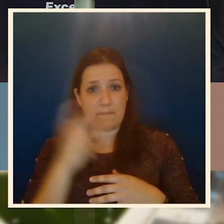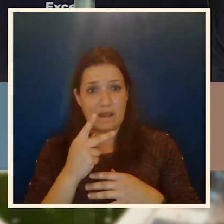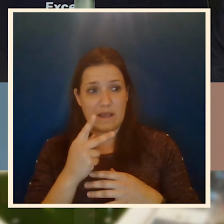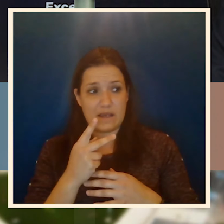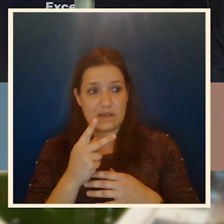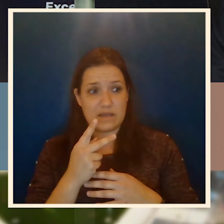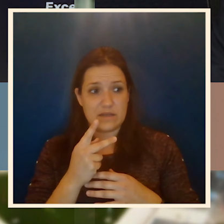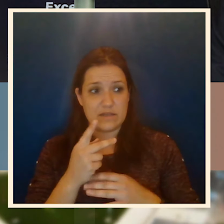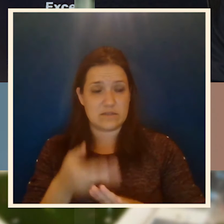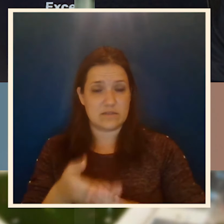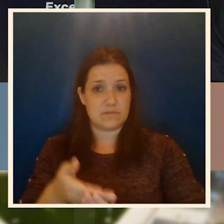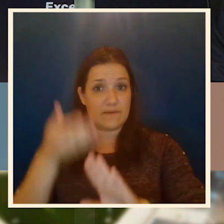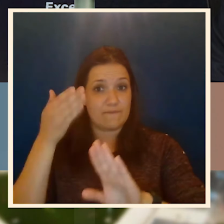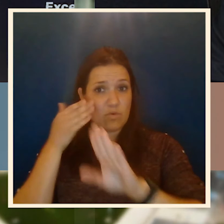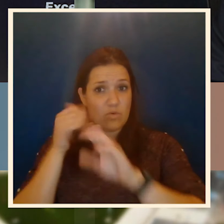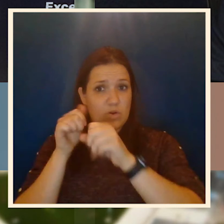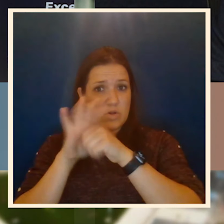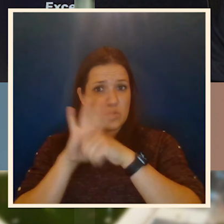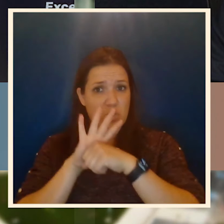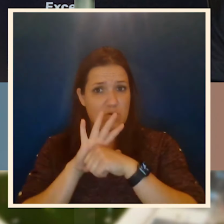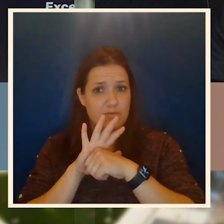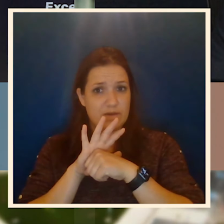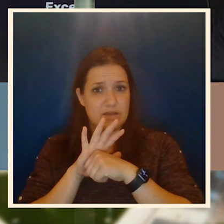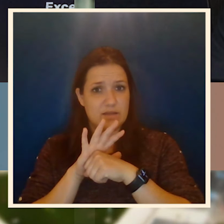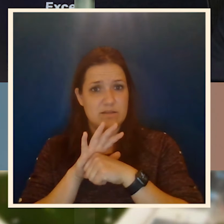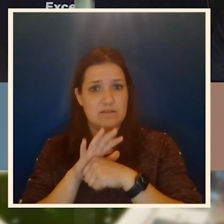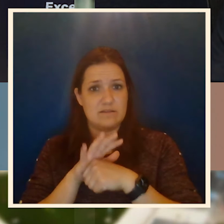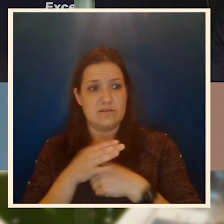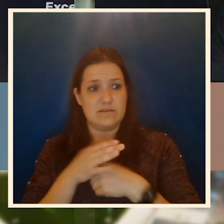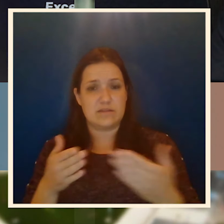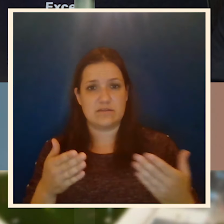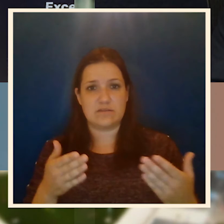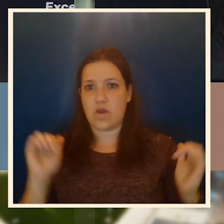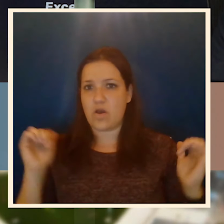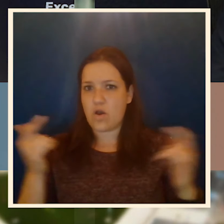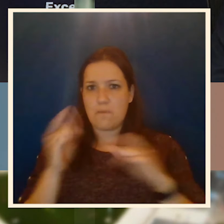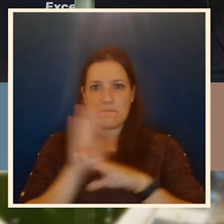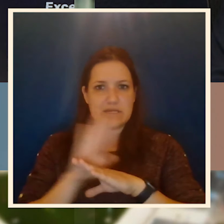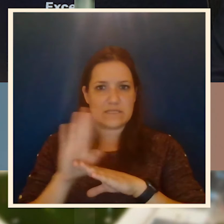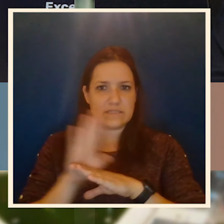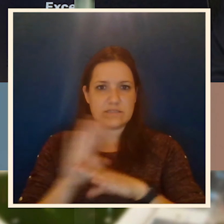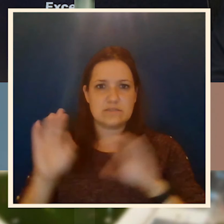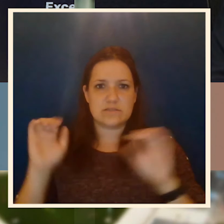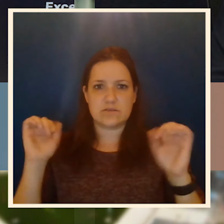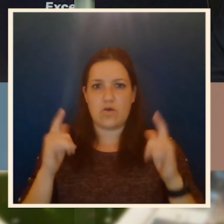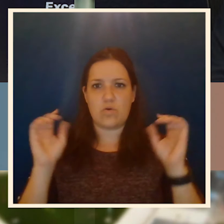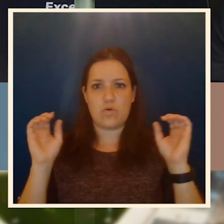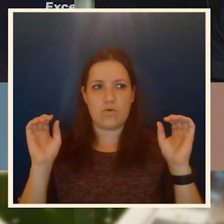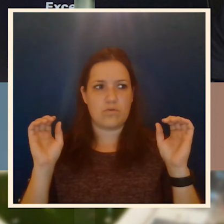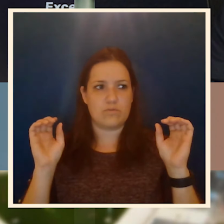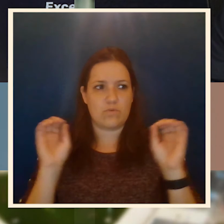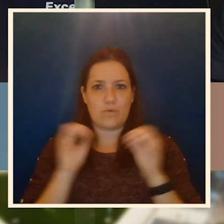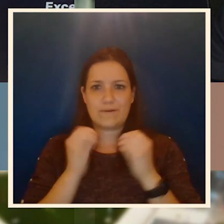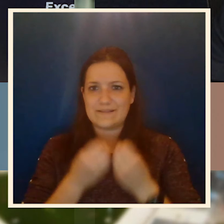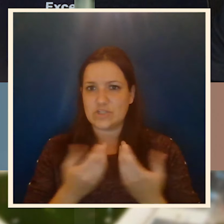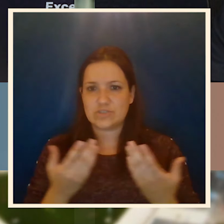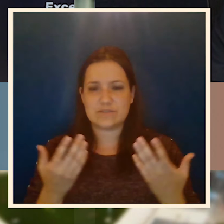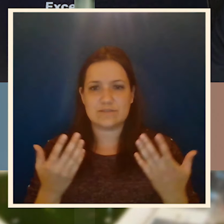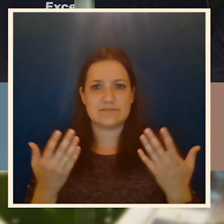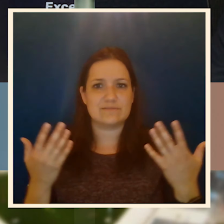this is where a lot of the confusion comes from, we are essentially back to pre-pandemic conditions in terms